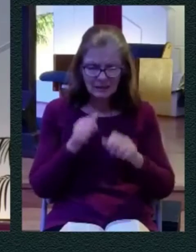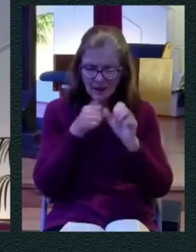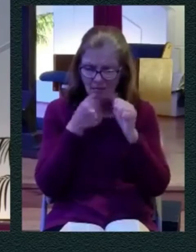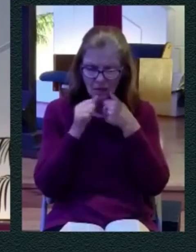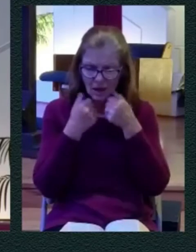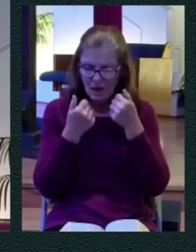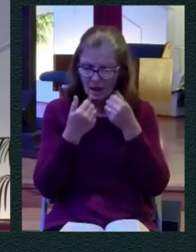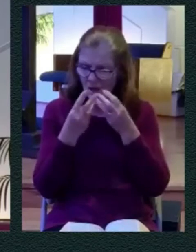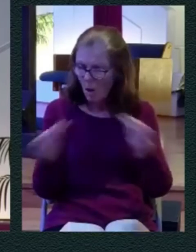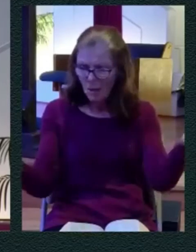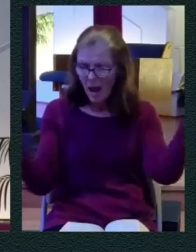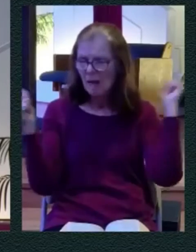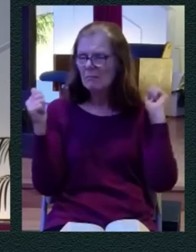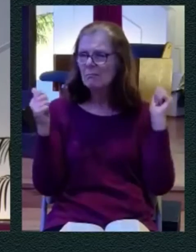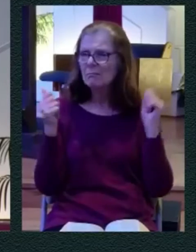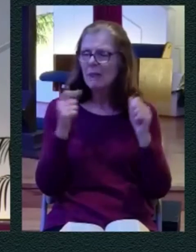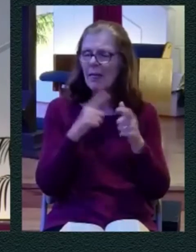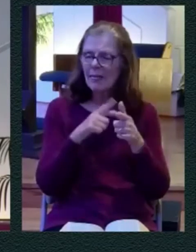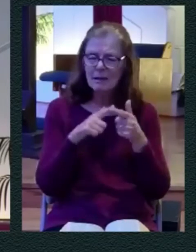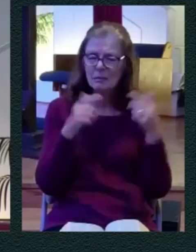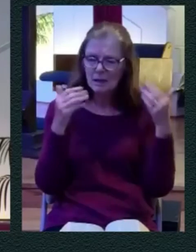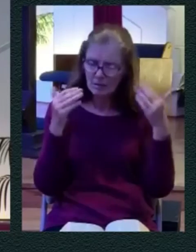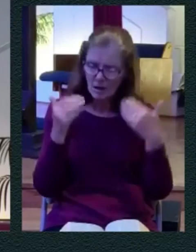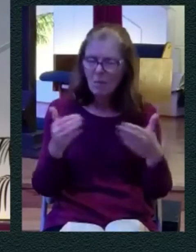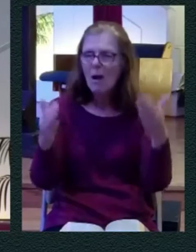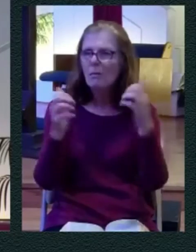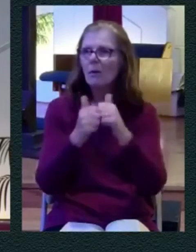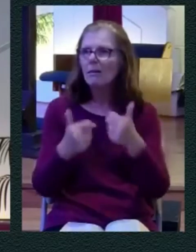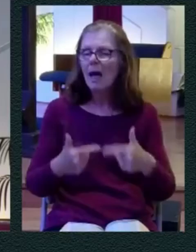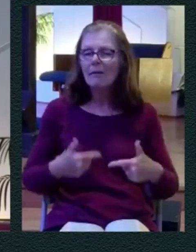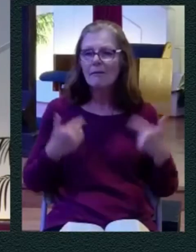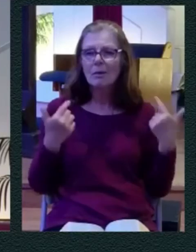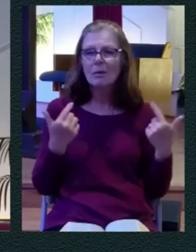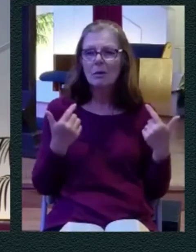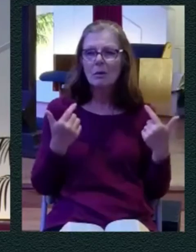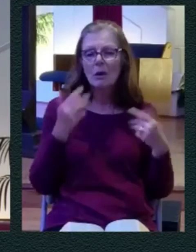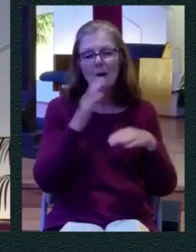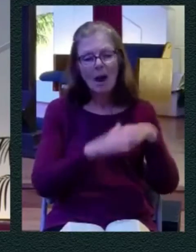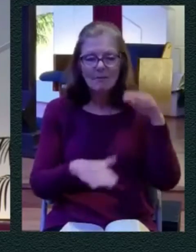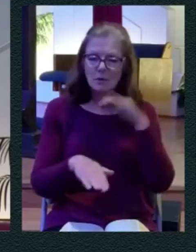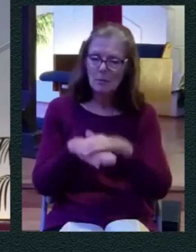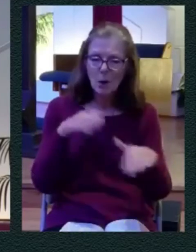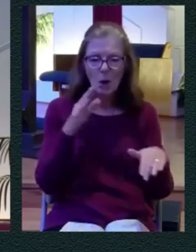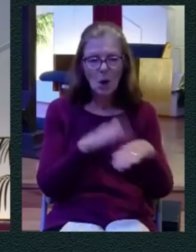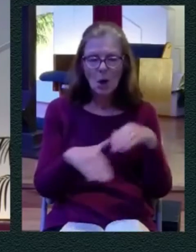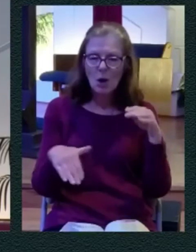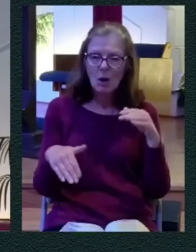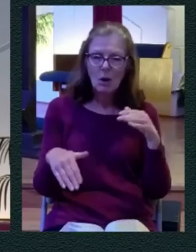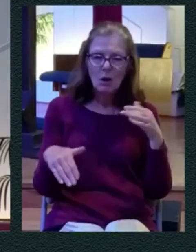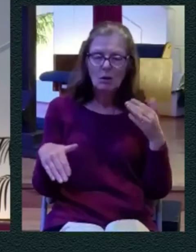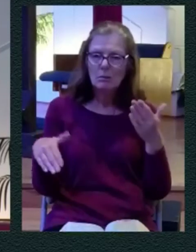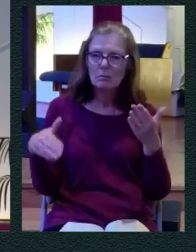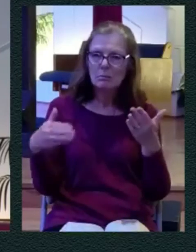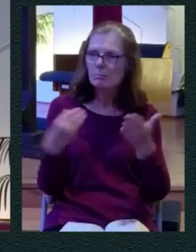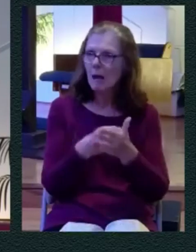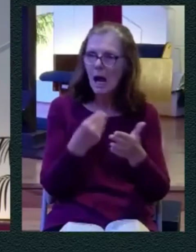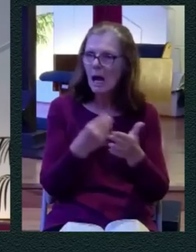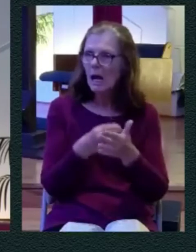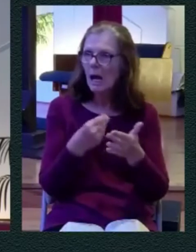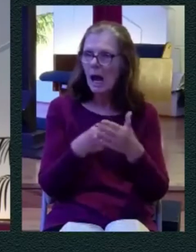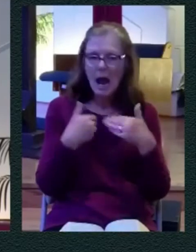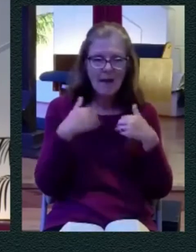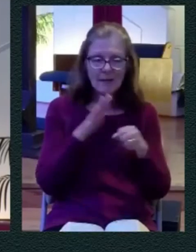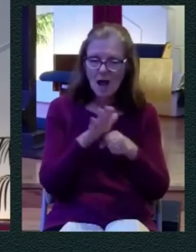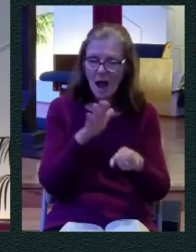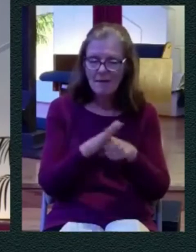our next vacation or the comfortable income or whatever it is. Well, just make it all go away